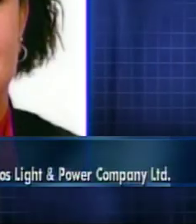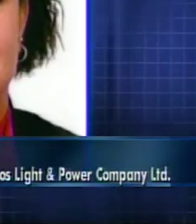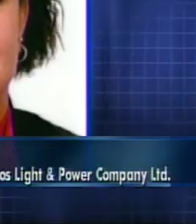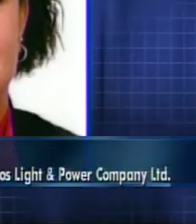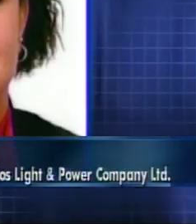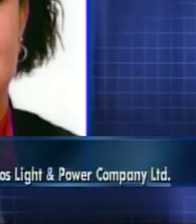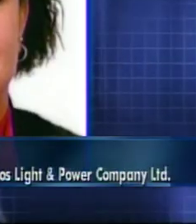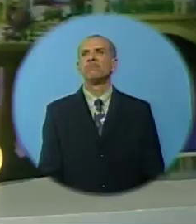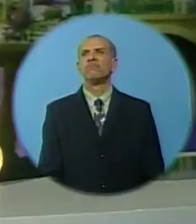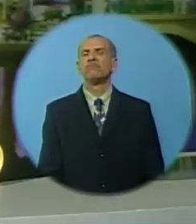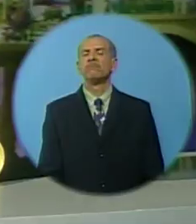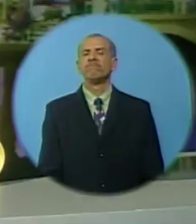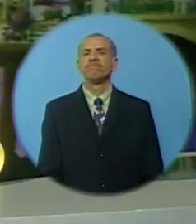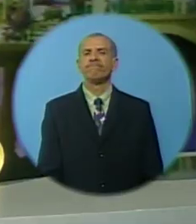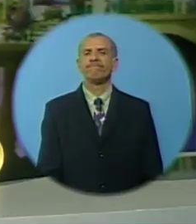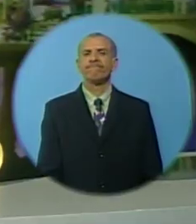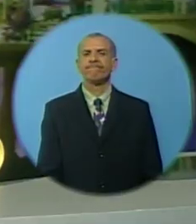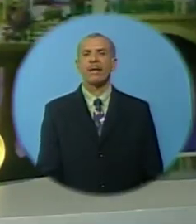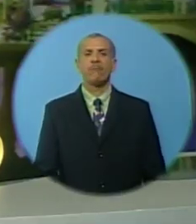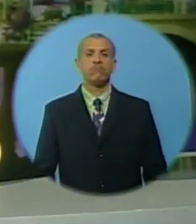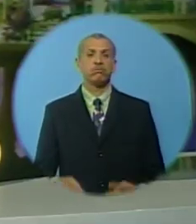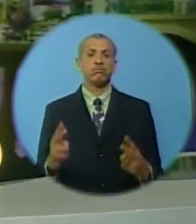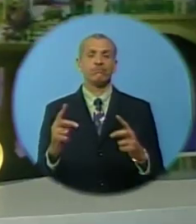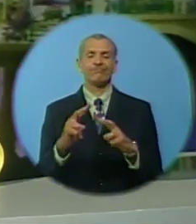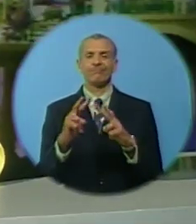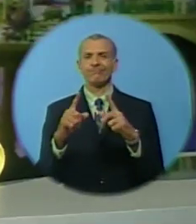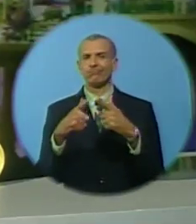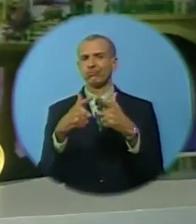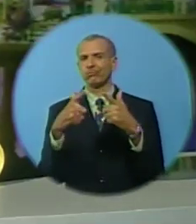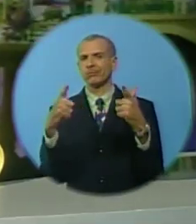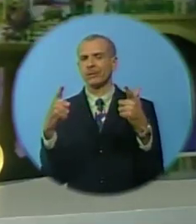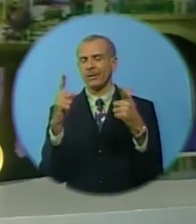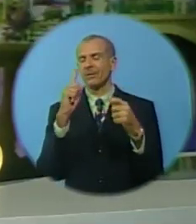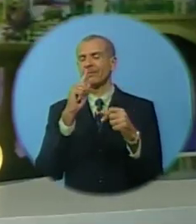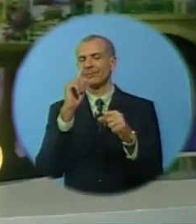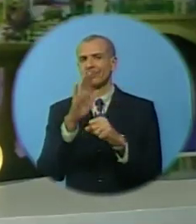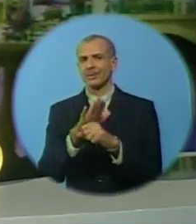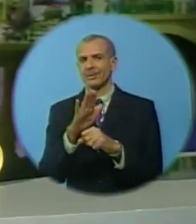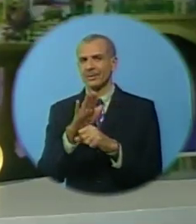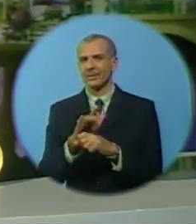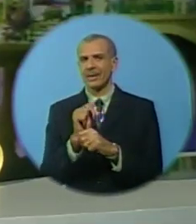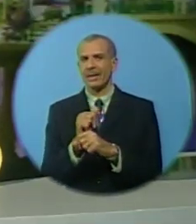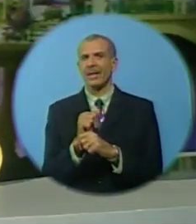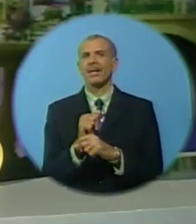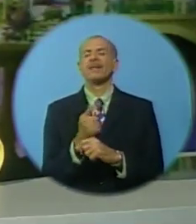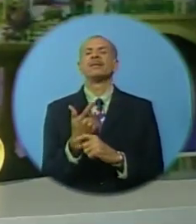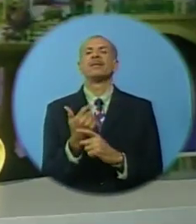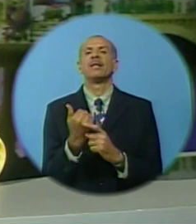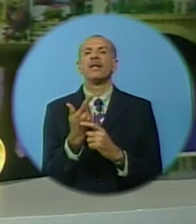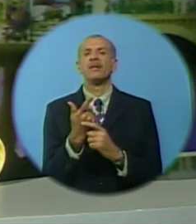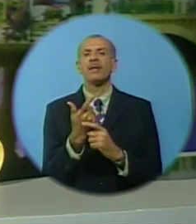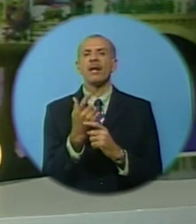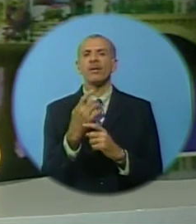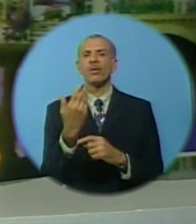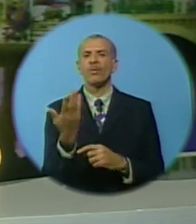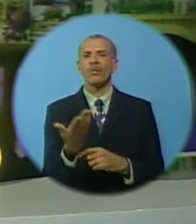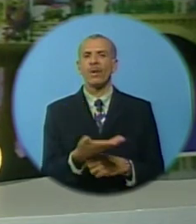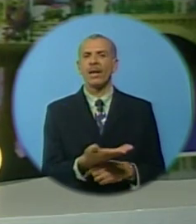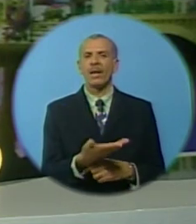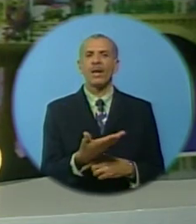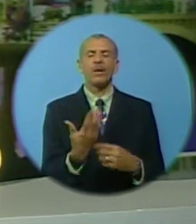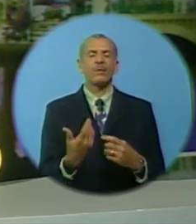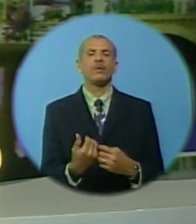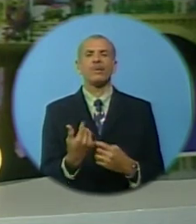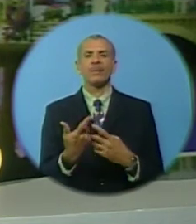holiday. A huge vote of confidence in Barbados' potential to continue attracting wealthy investors is